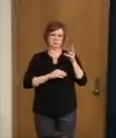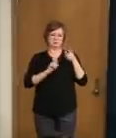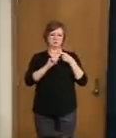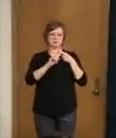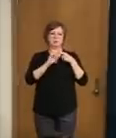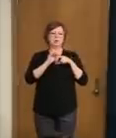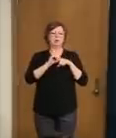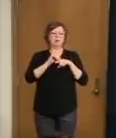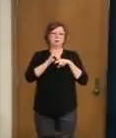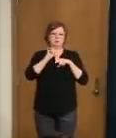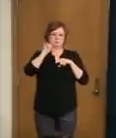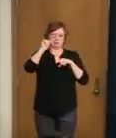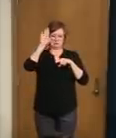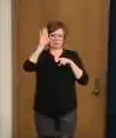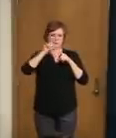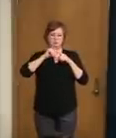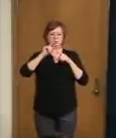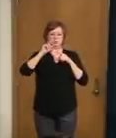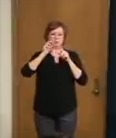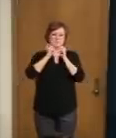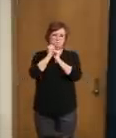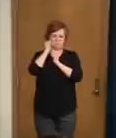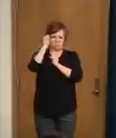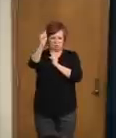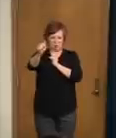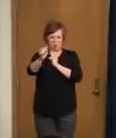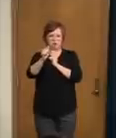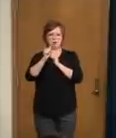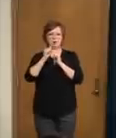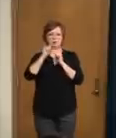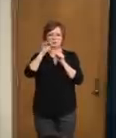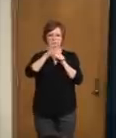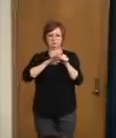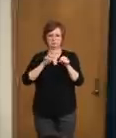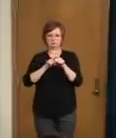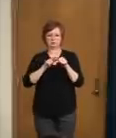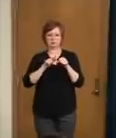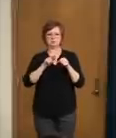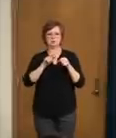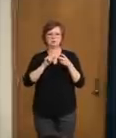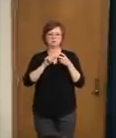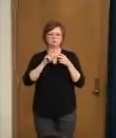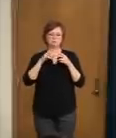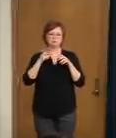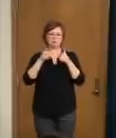remote areas and slow the pace of delivery. Again, geographically dispersed,